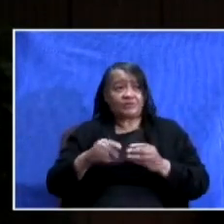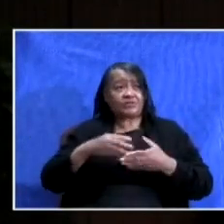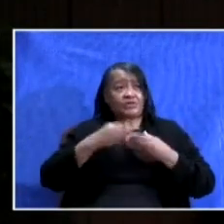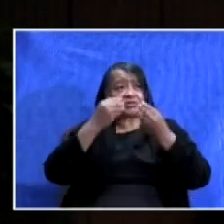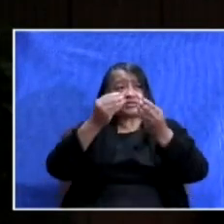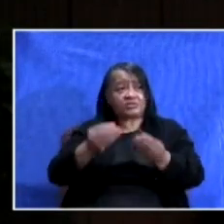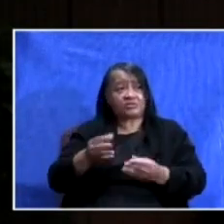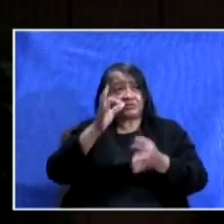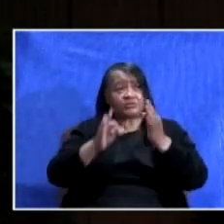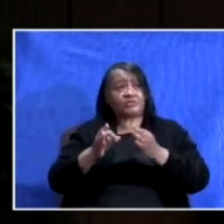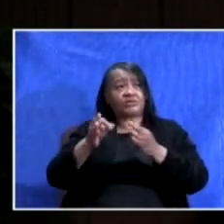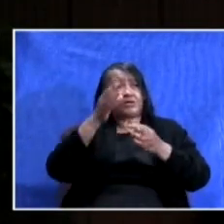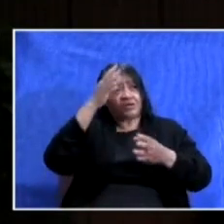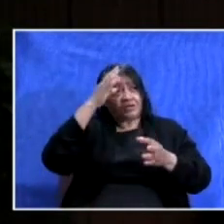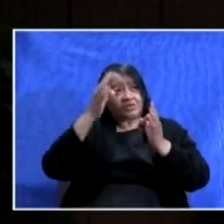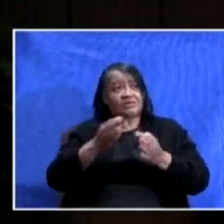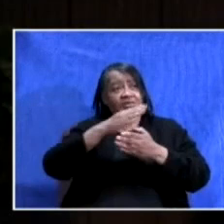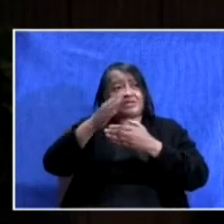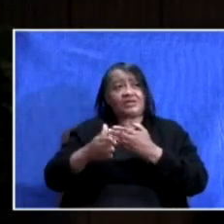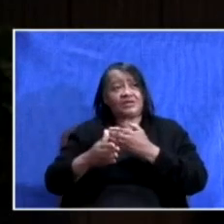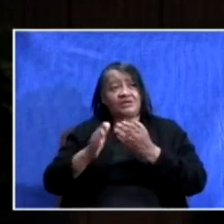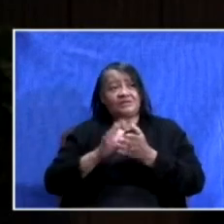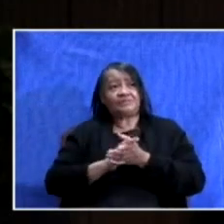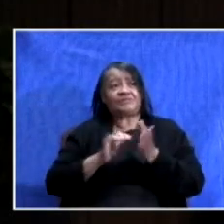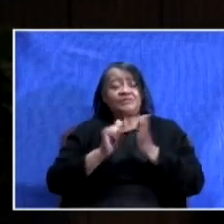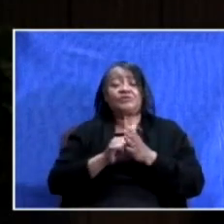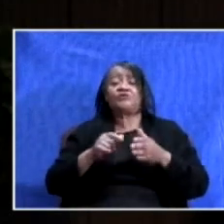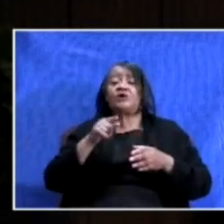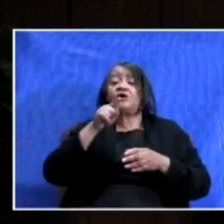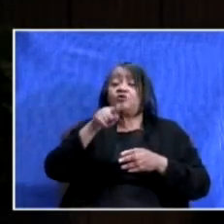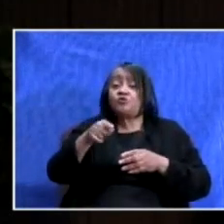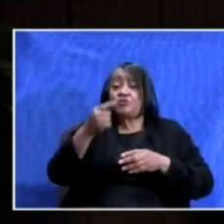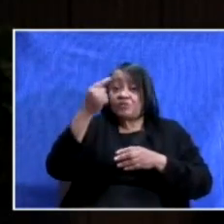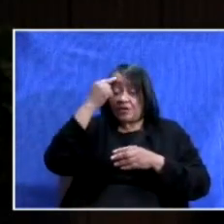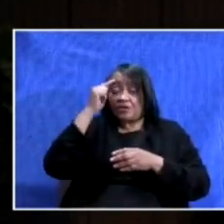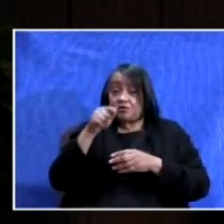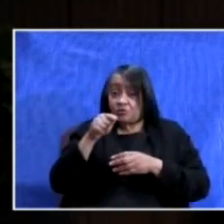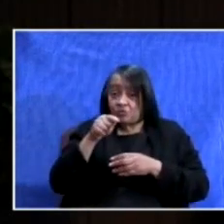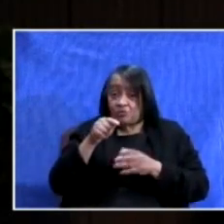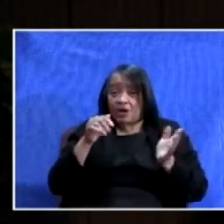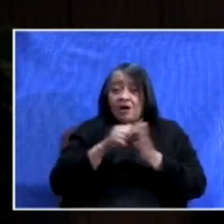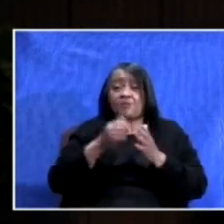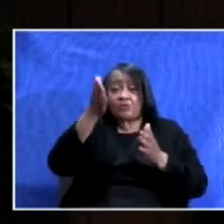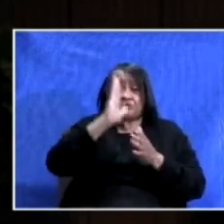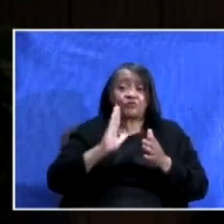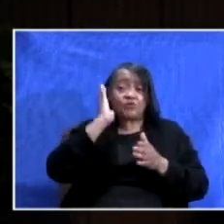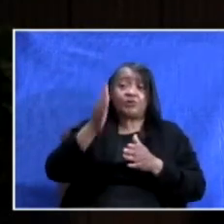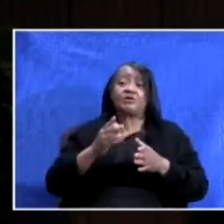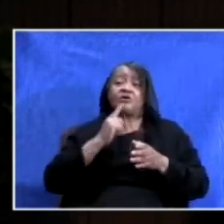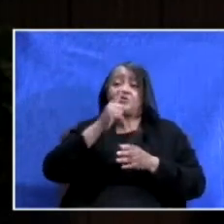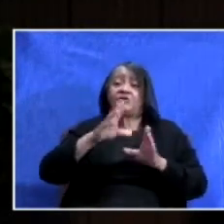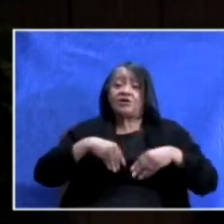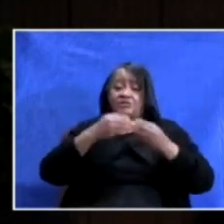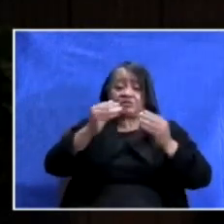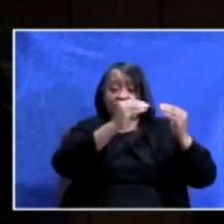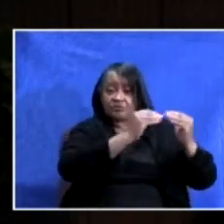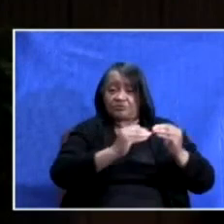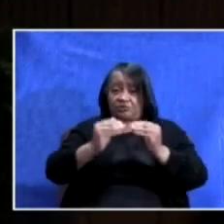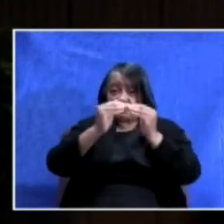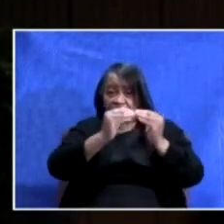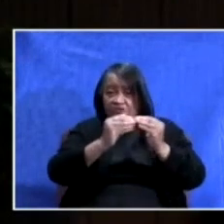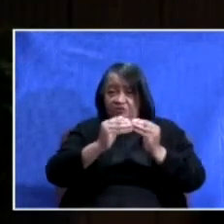rendered a just decision in the end. So don't you think that God will surely give